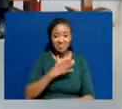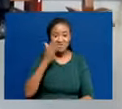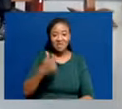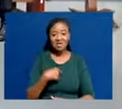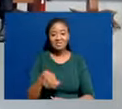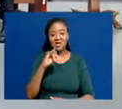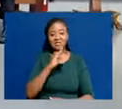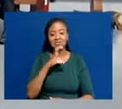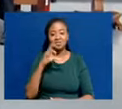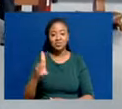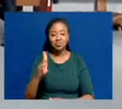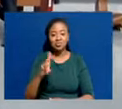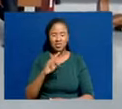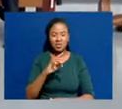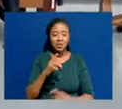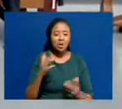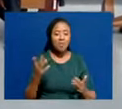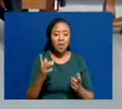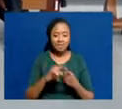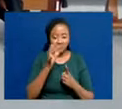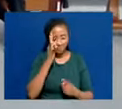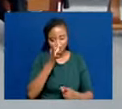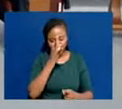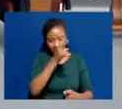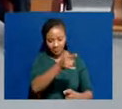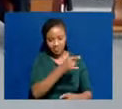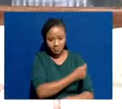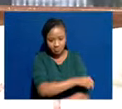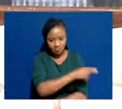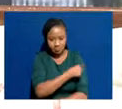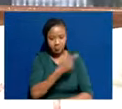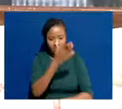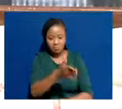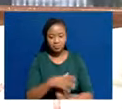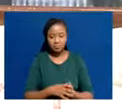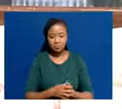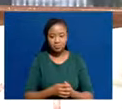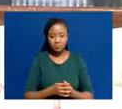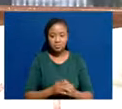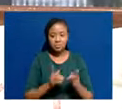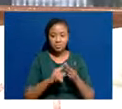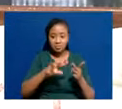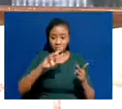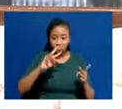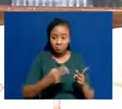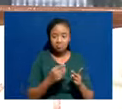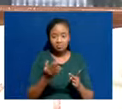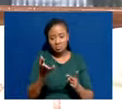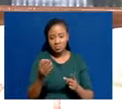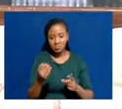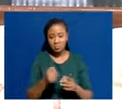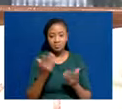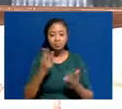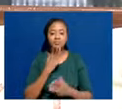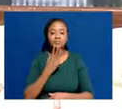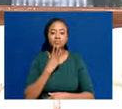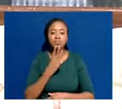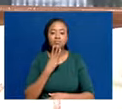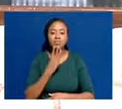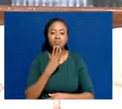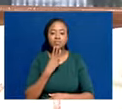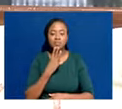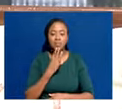months. Where is it? At Mama Lucy. We put in the first ICU, and the second ICU is about to come at Mbagathi. There's